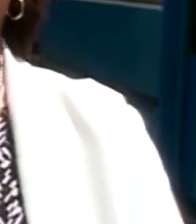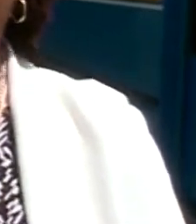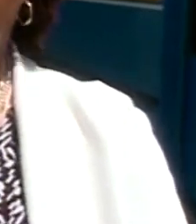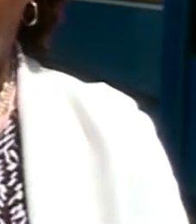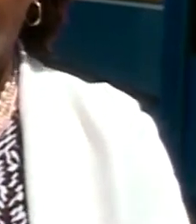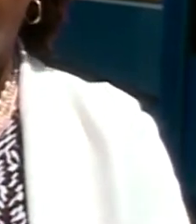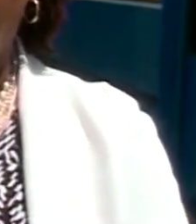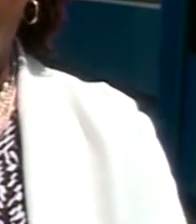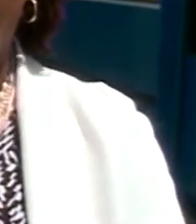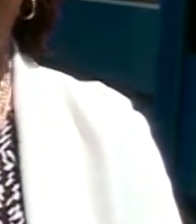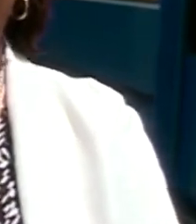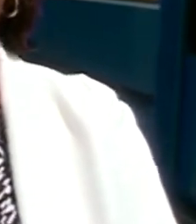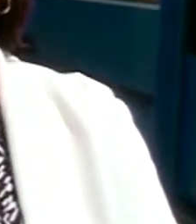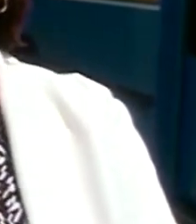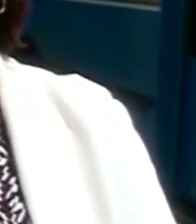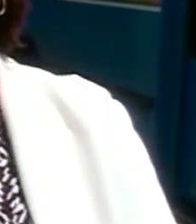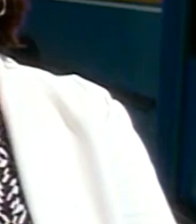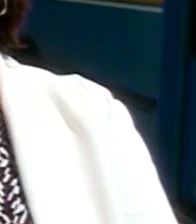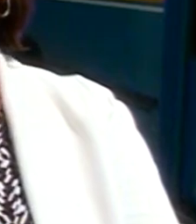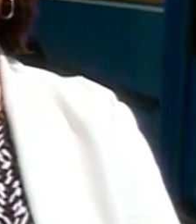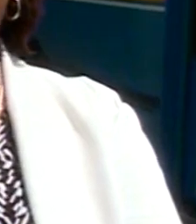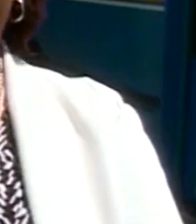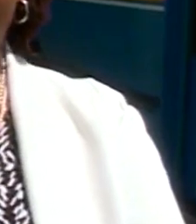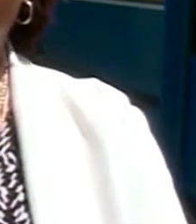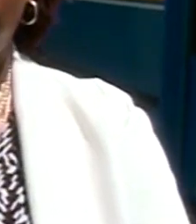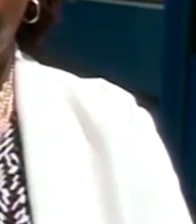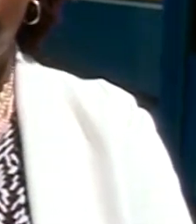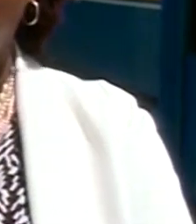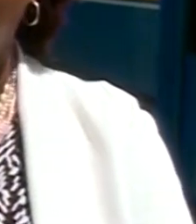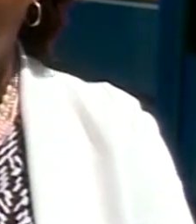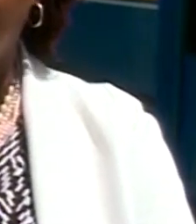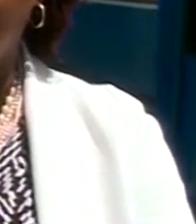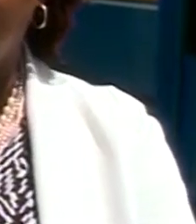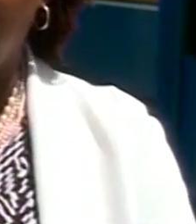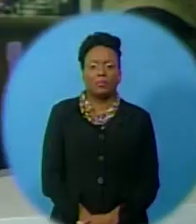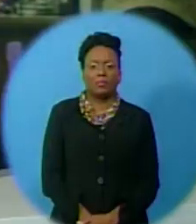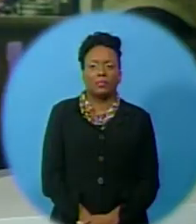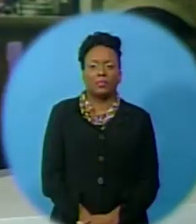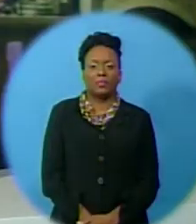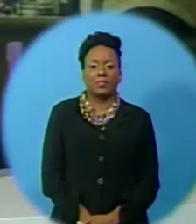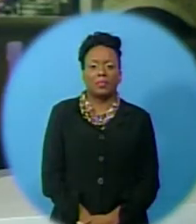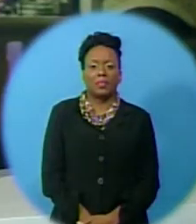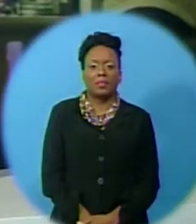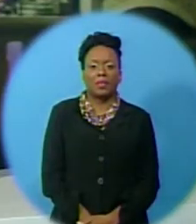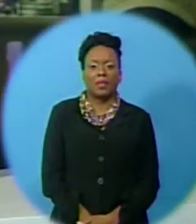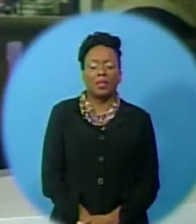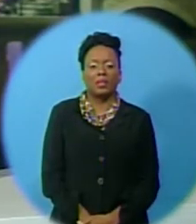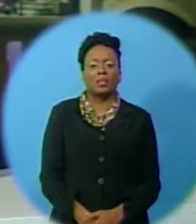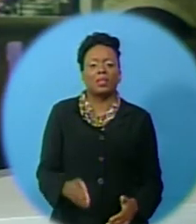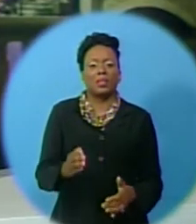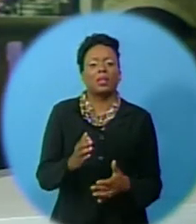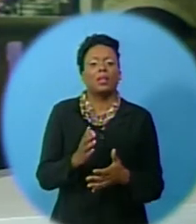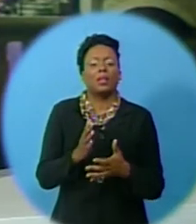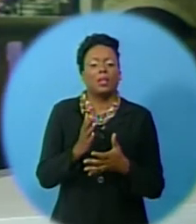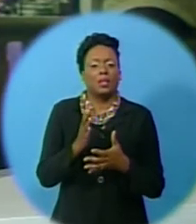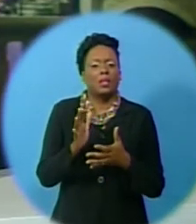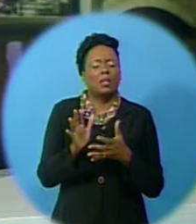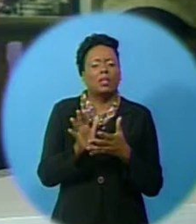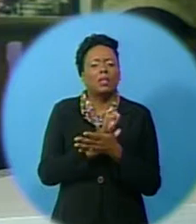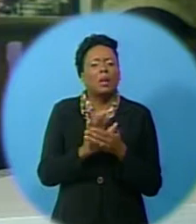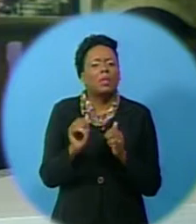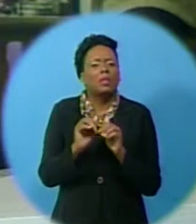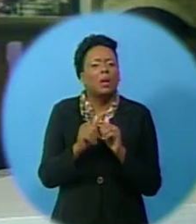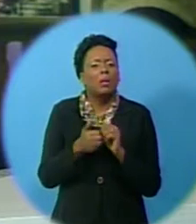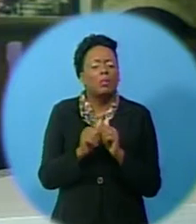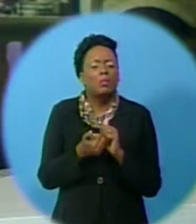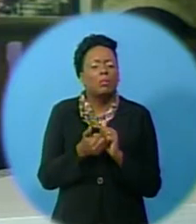The police were also here and the roving team, and we do want to thank them for their quick response. The damage was caused by a grass fire